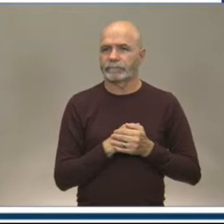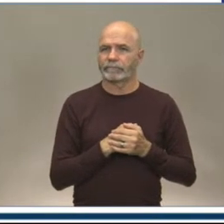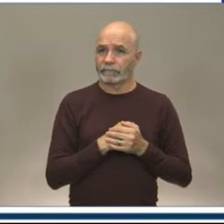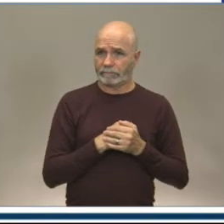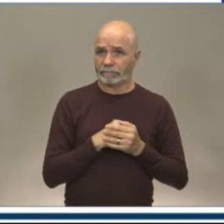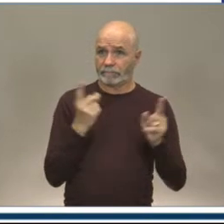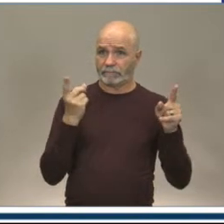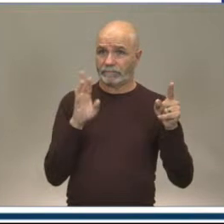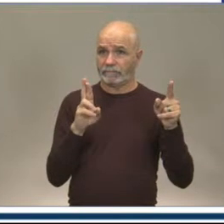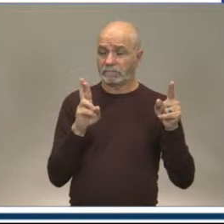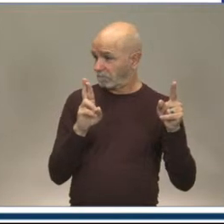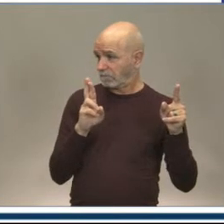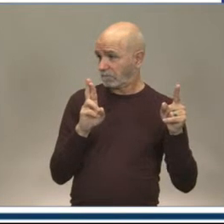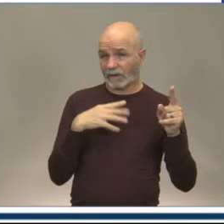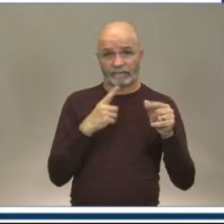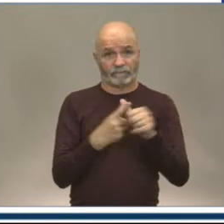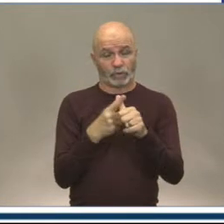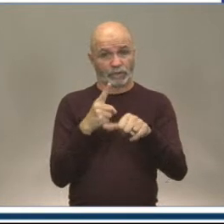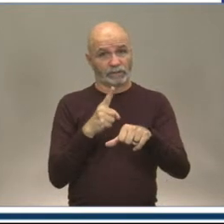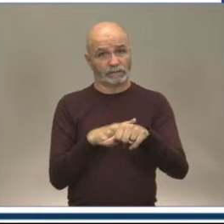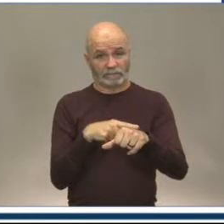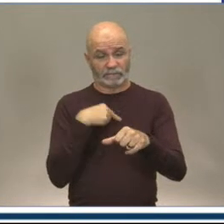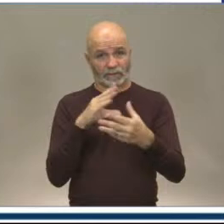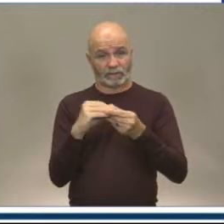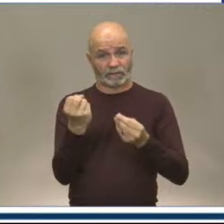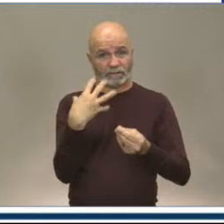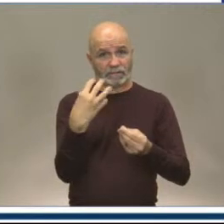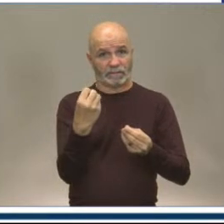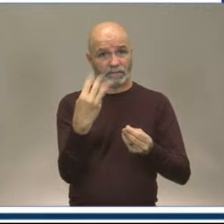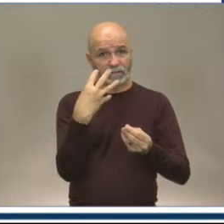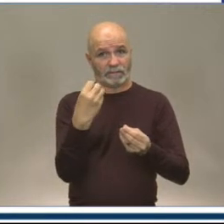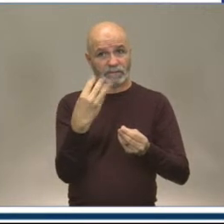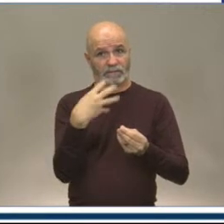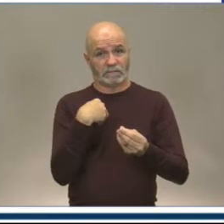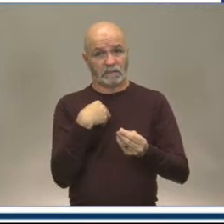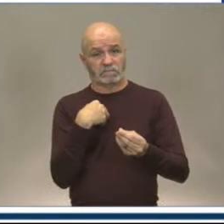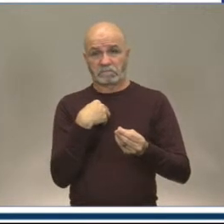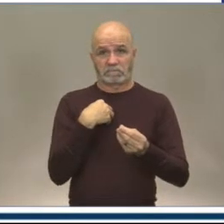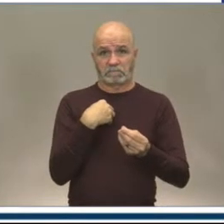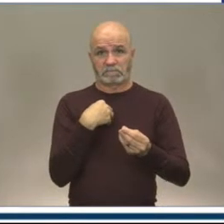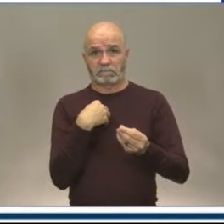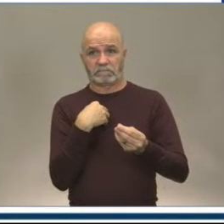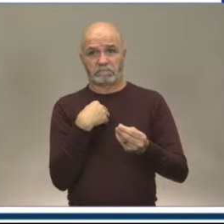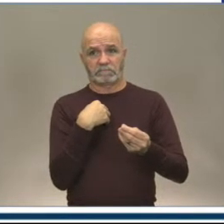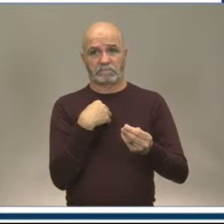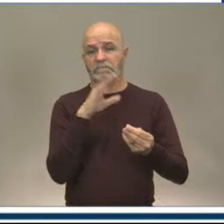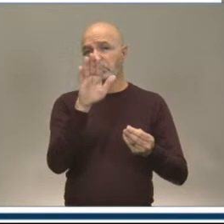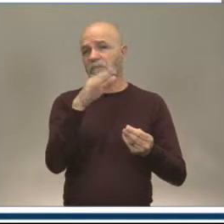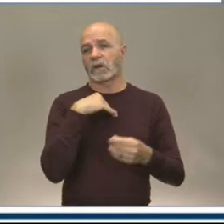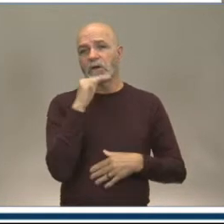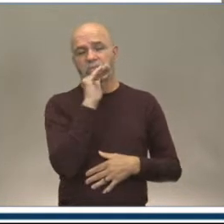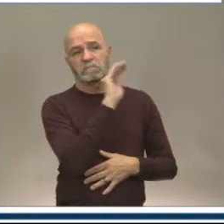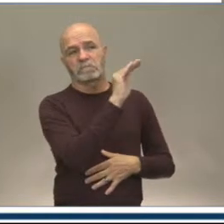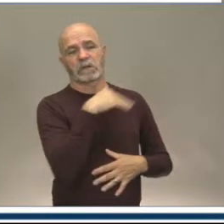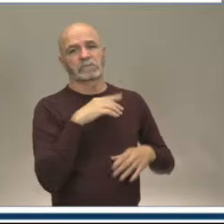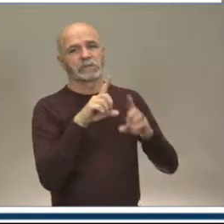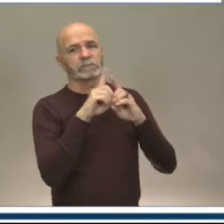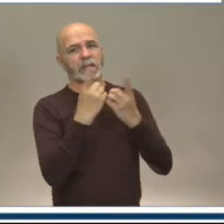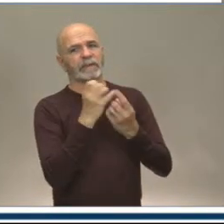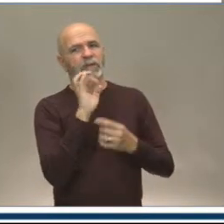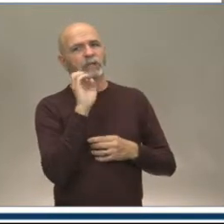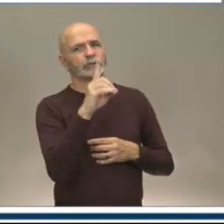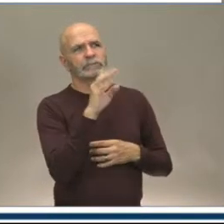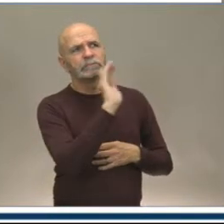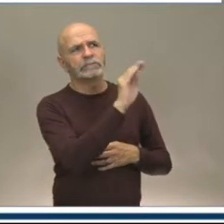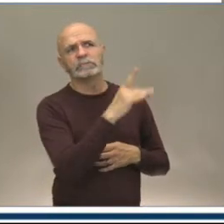that. So I'm going to take that and through my colleagues in the Department of Advanced Education, we'll raise